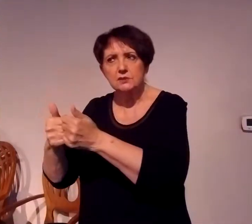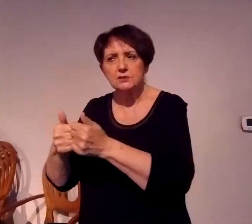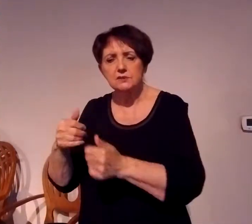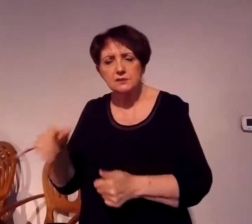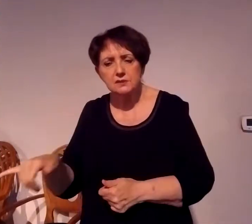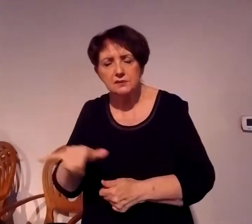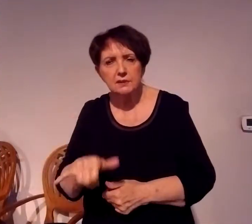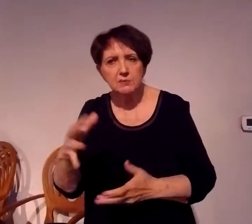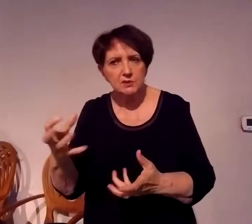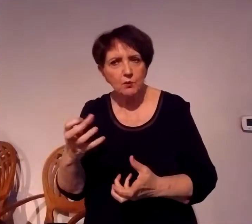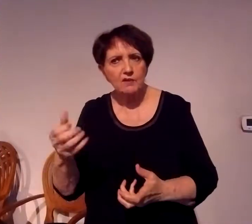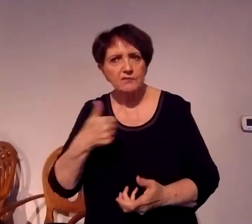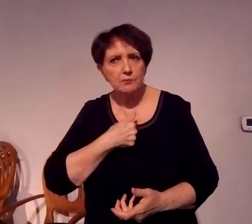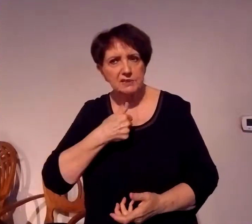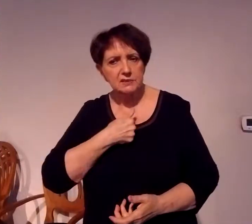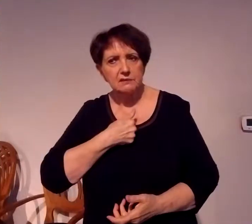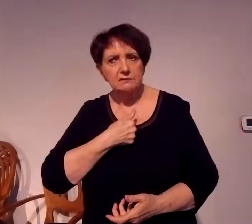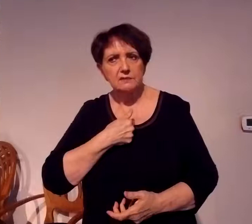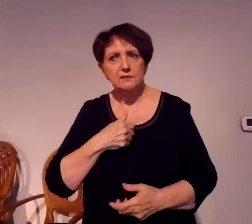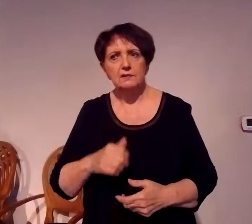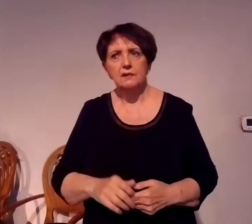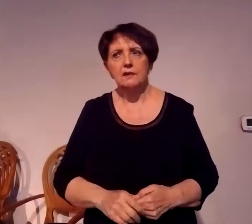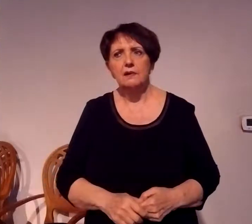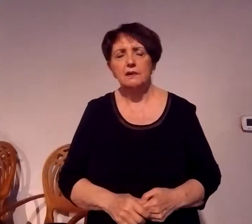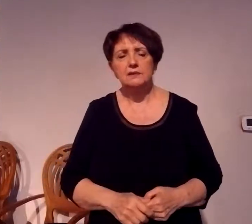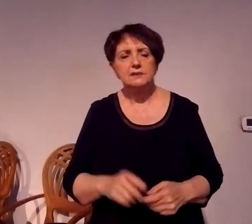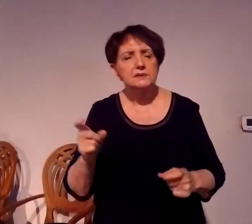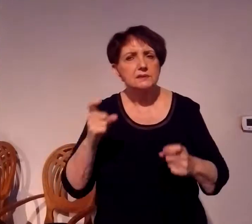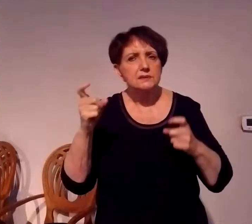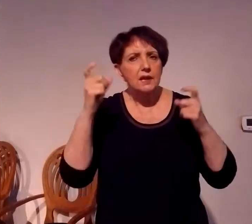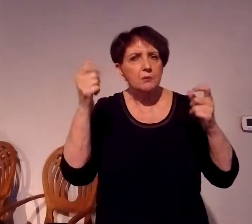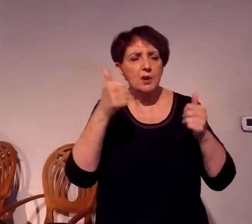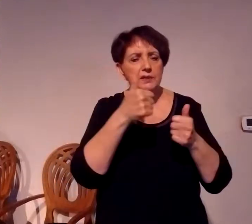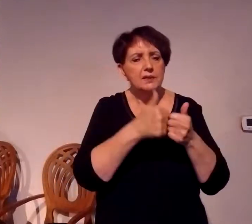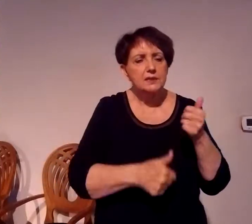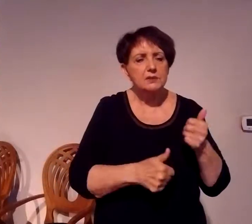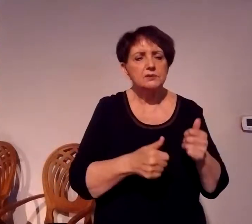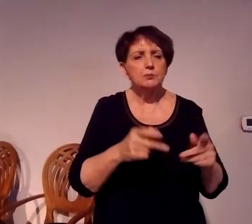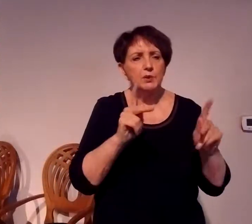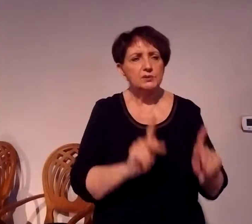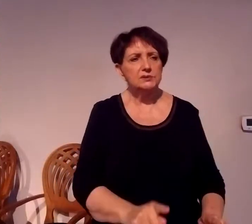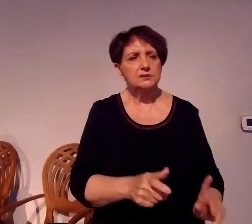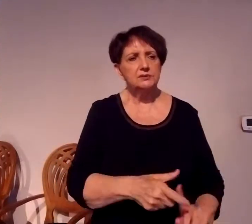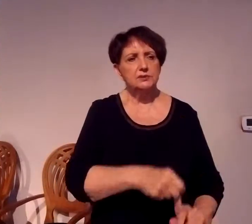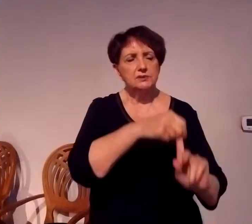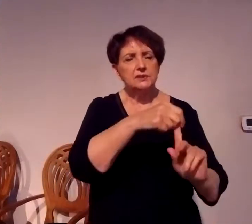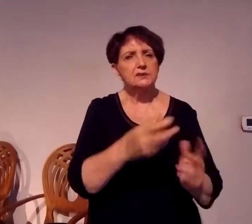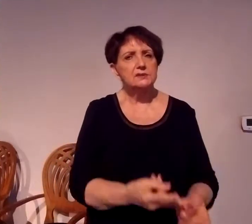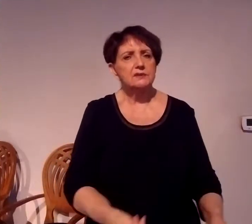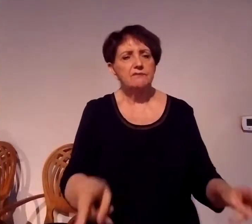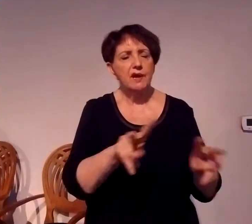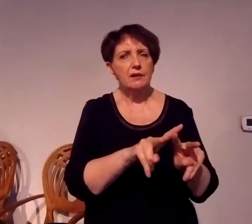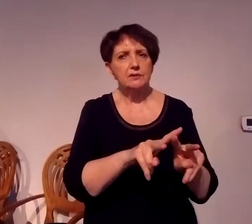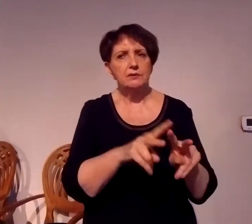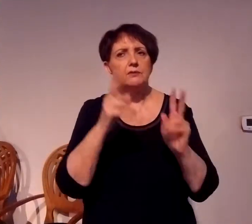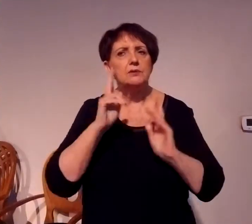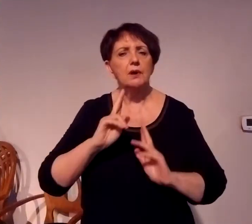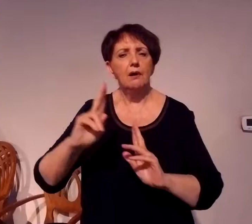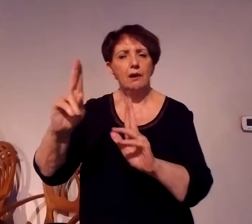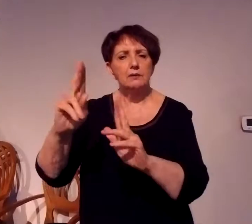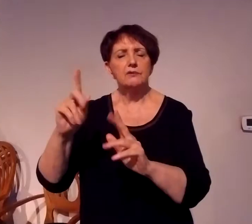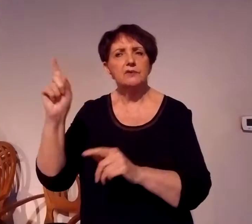that best for myself. To celebrate each person's uniqueness and value, to honor people's